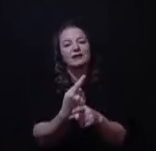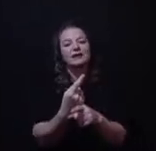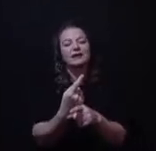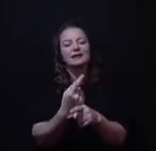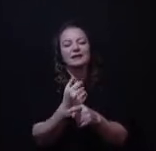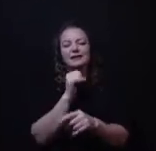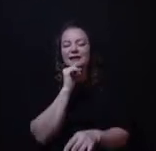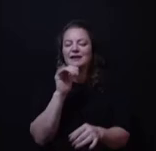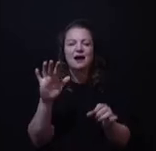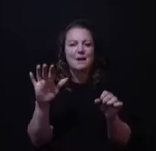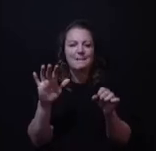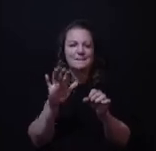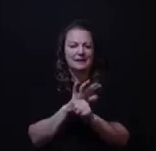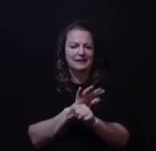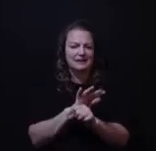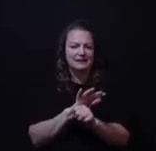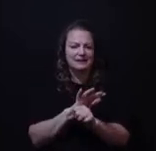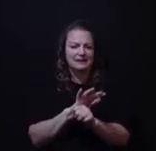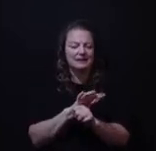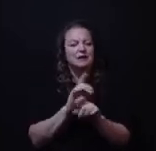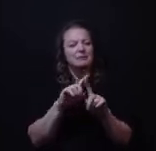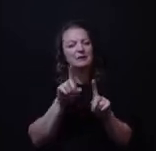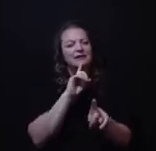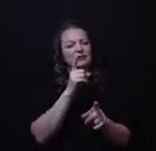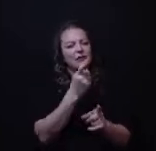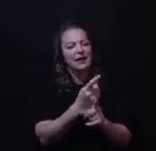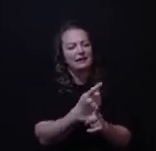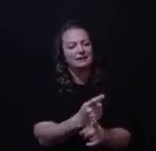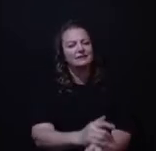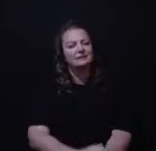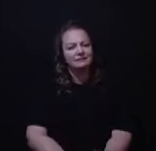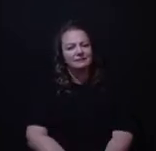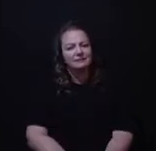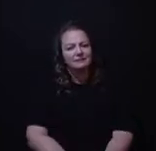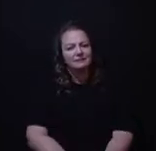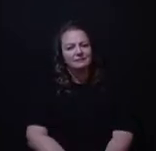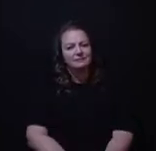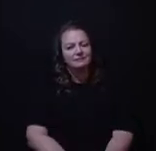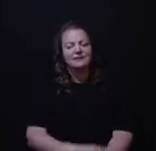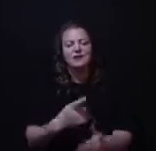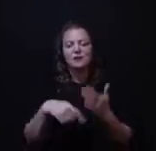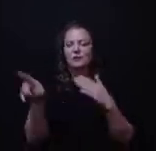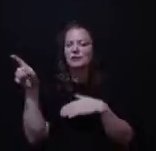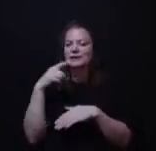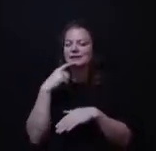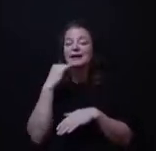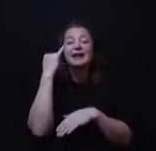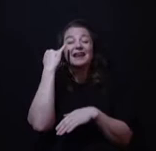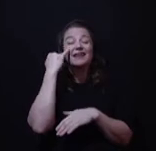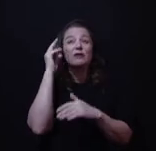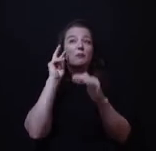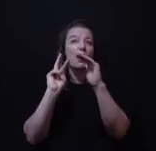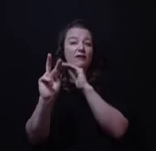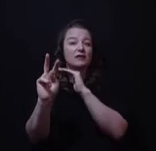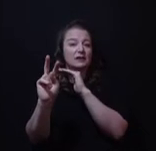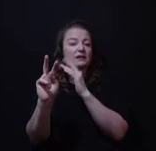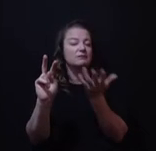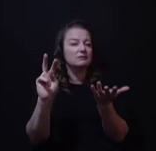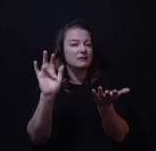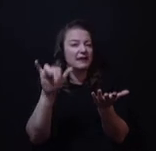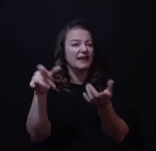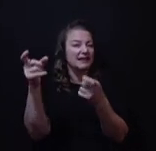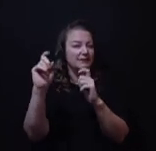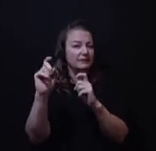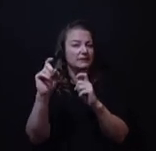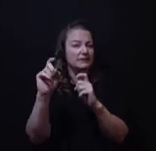not complete, but it's right. Here's what he says. If prophecy, that's it, right?